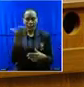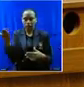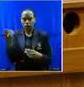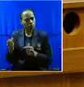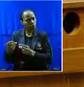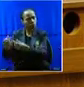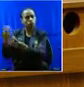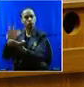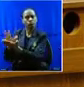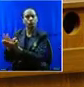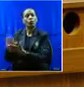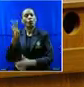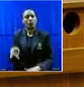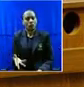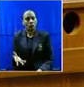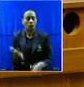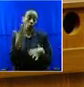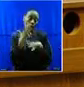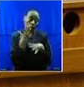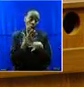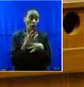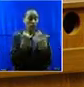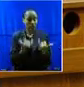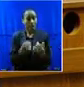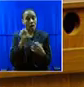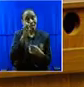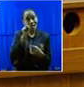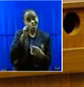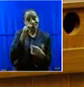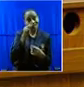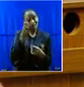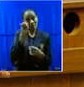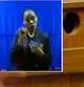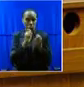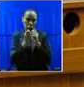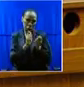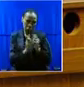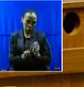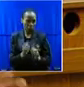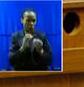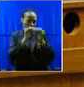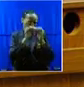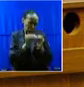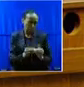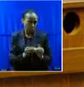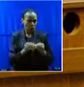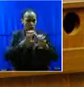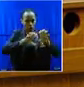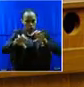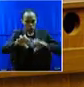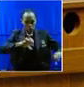fast-tracked. The work of restructuring Eskom into the three separate entities